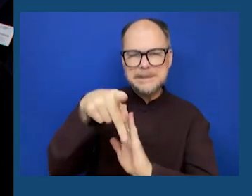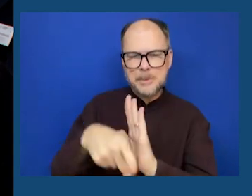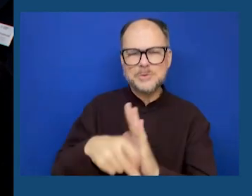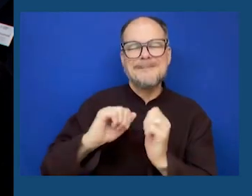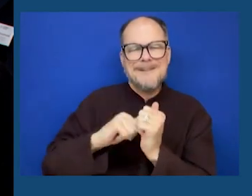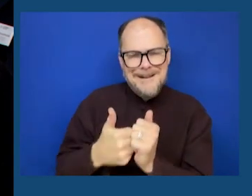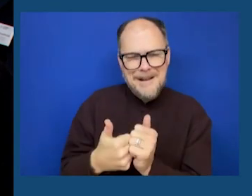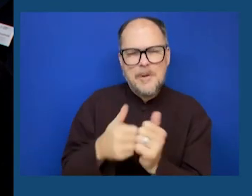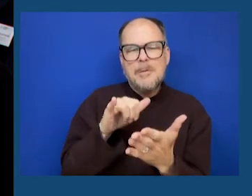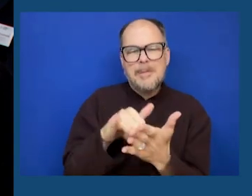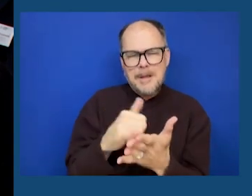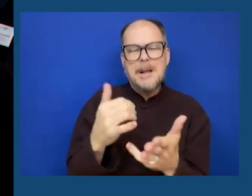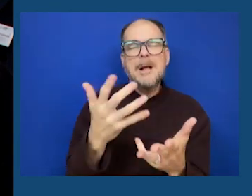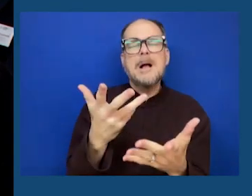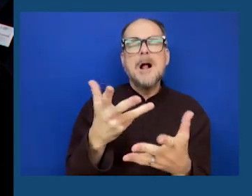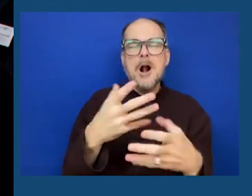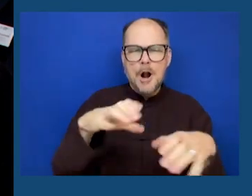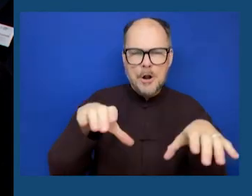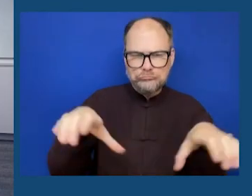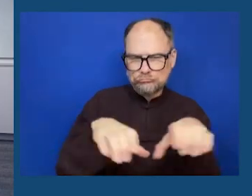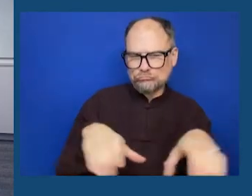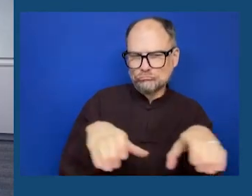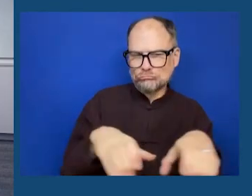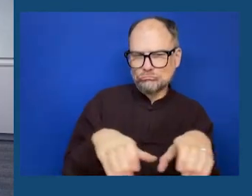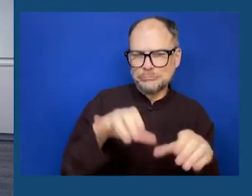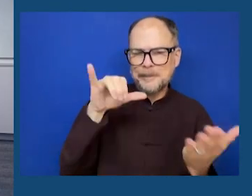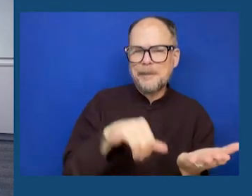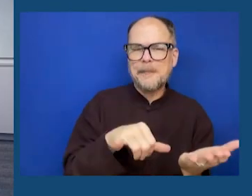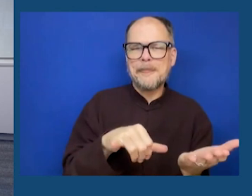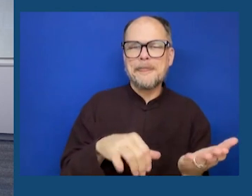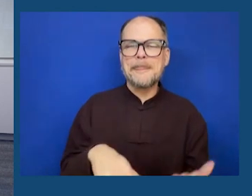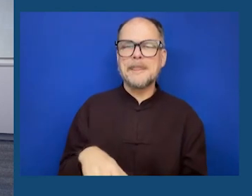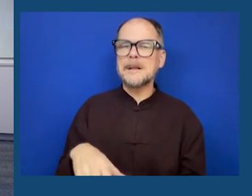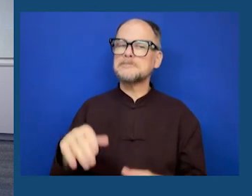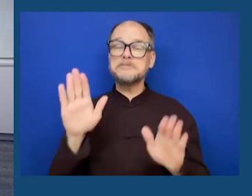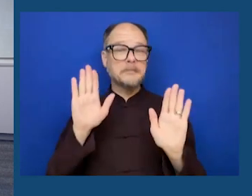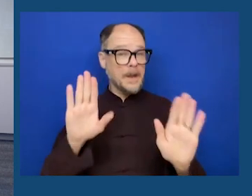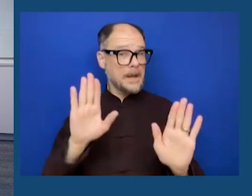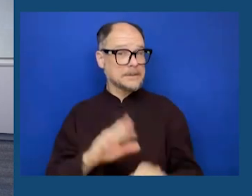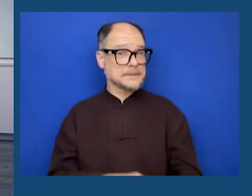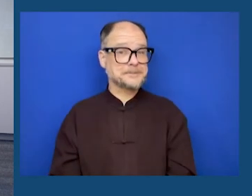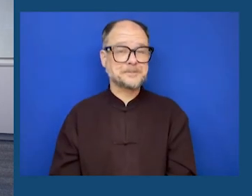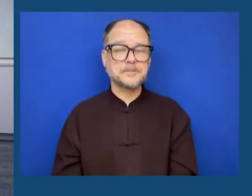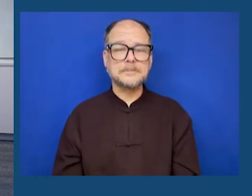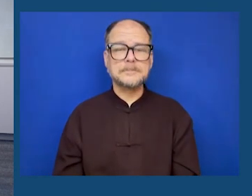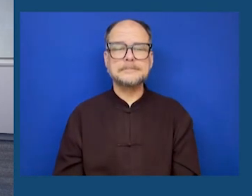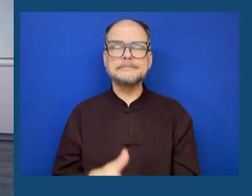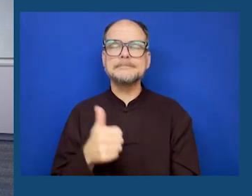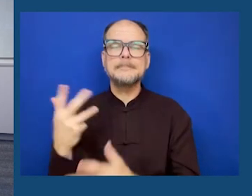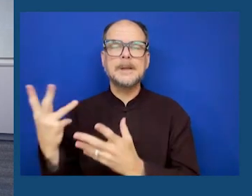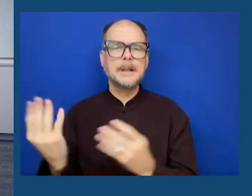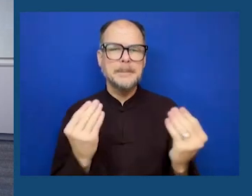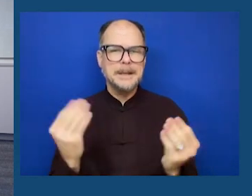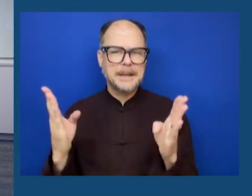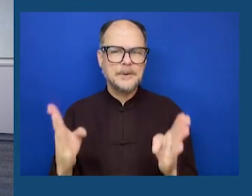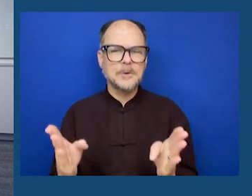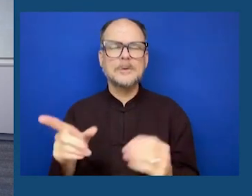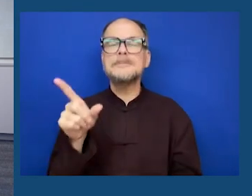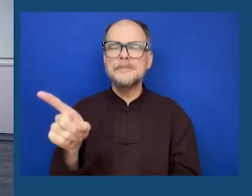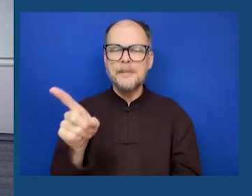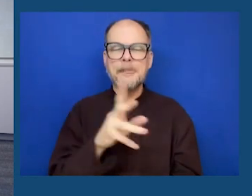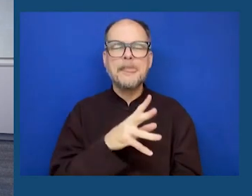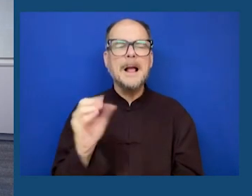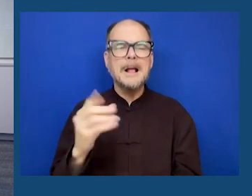excellent. And while the academic institutions are the primary partners and the beneficiaries, I guess is the right term, of